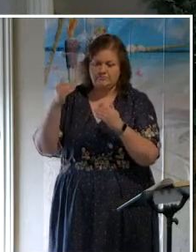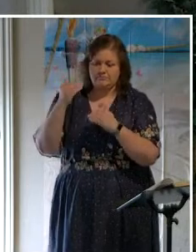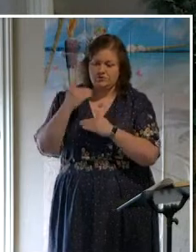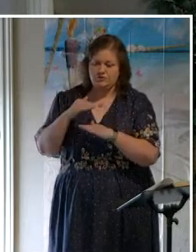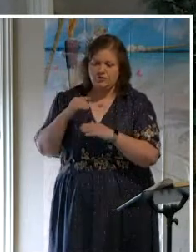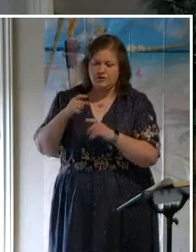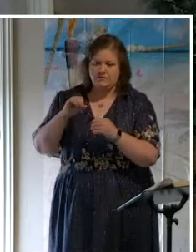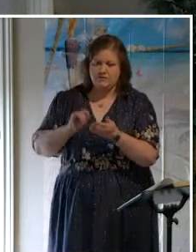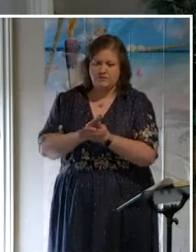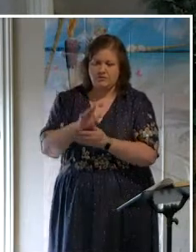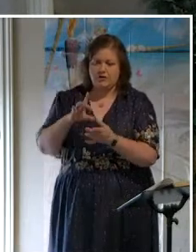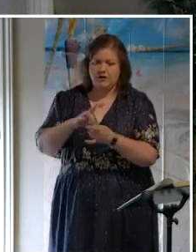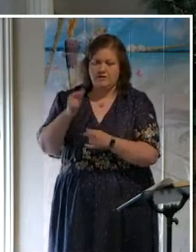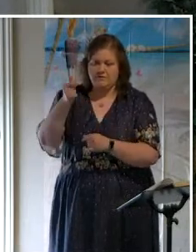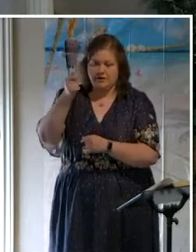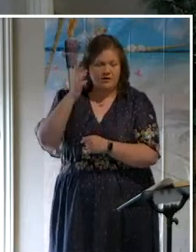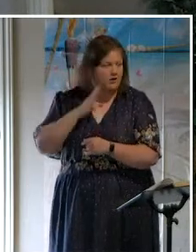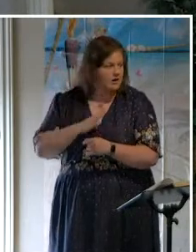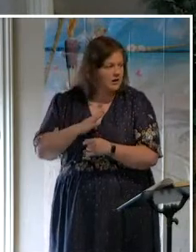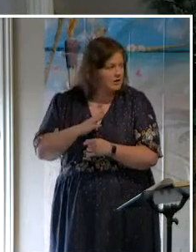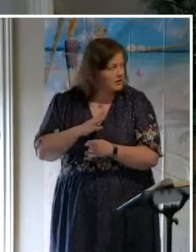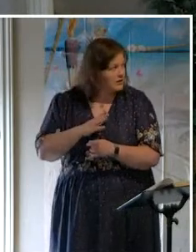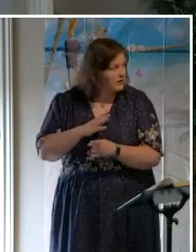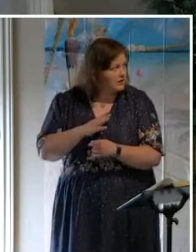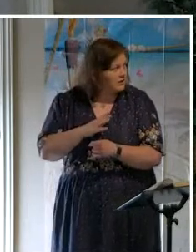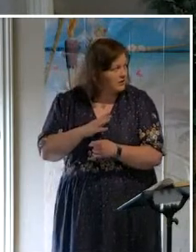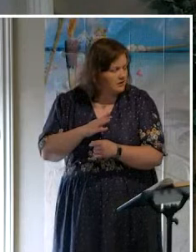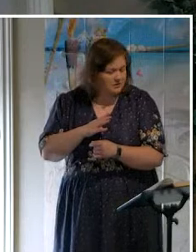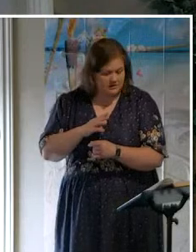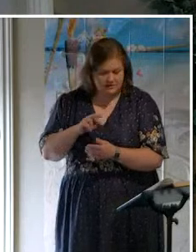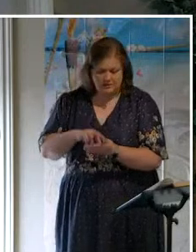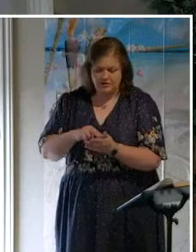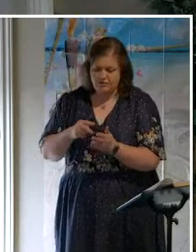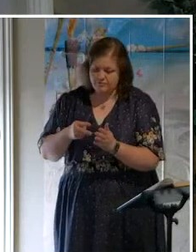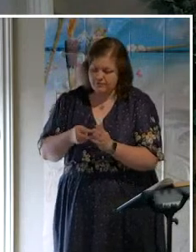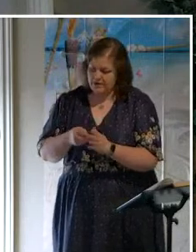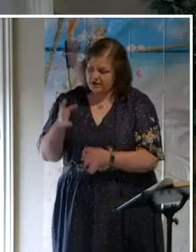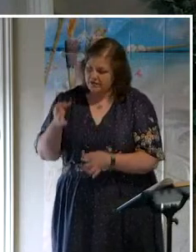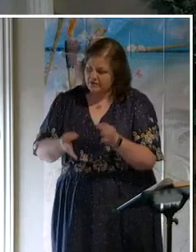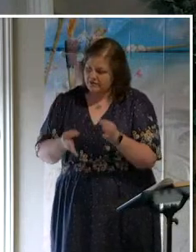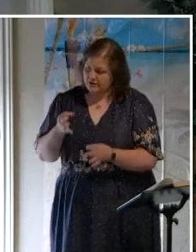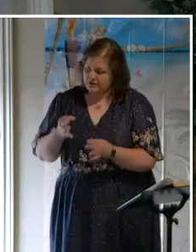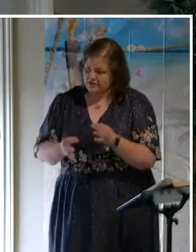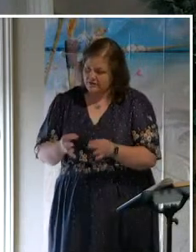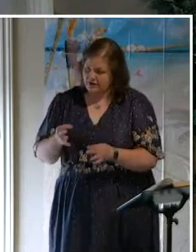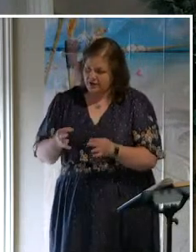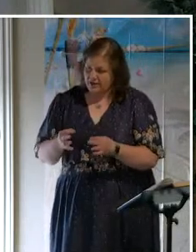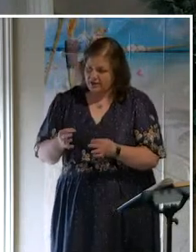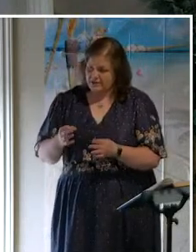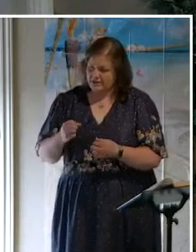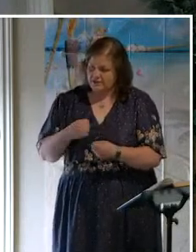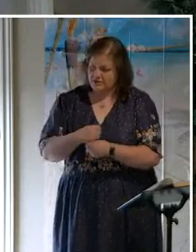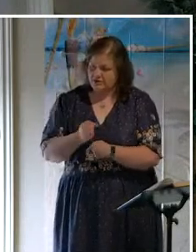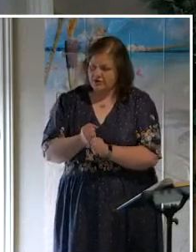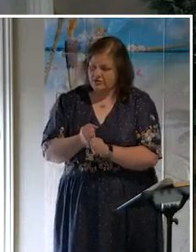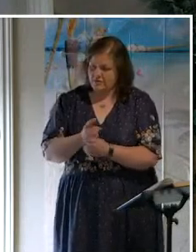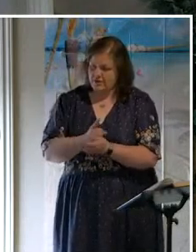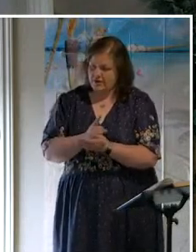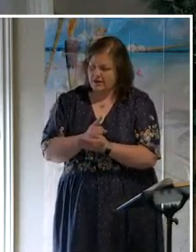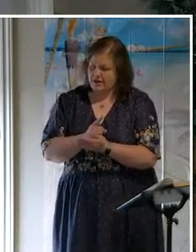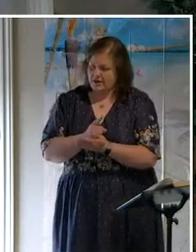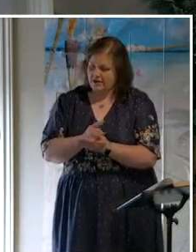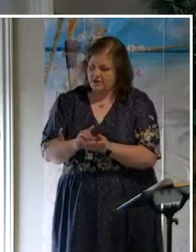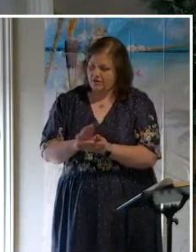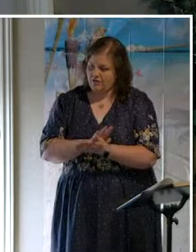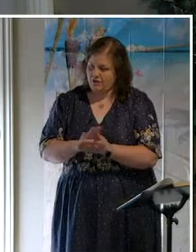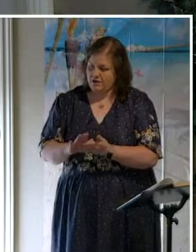is declared or made righteous in the sight of God. As a Christian, God declares me righteous in his sight, not because of